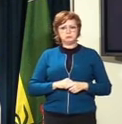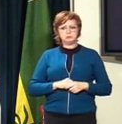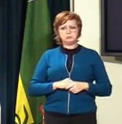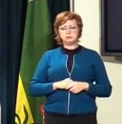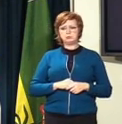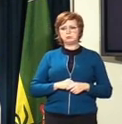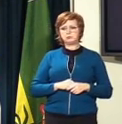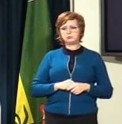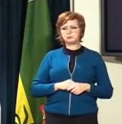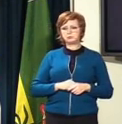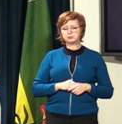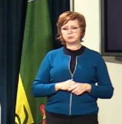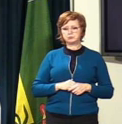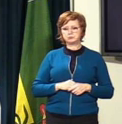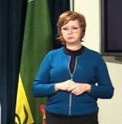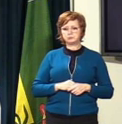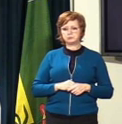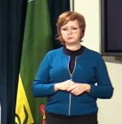use?